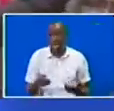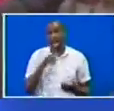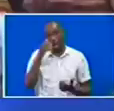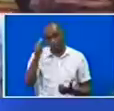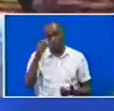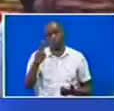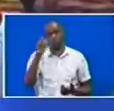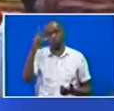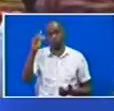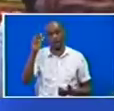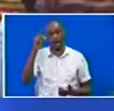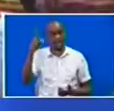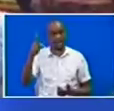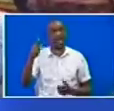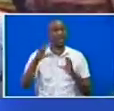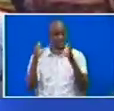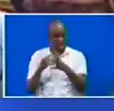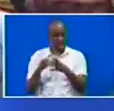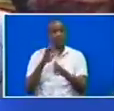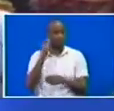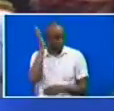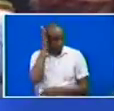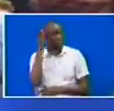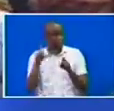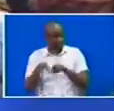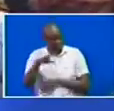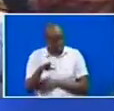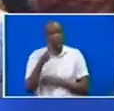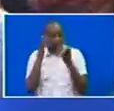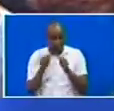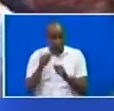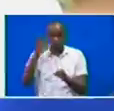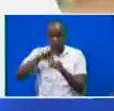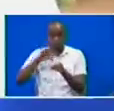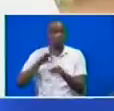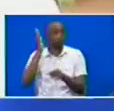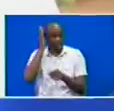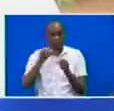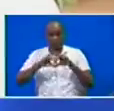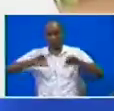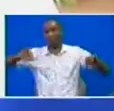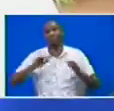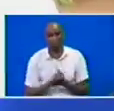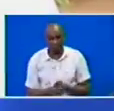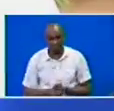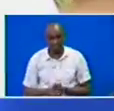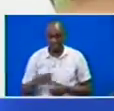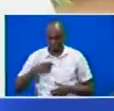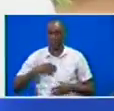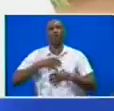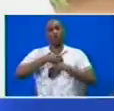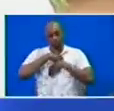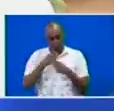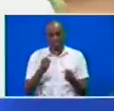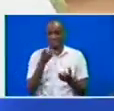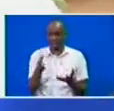clan, where Duale also hails, and this could split Duale's votes. But I am confident that many of them